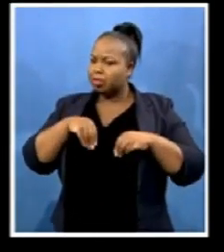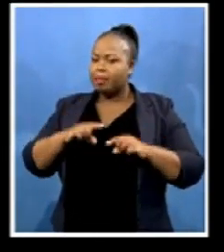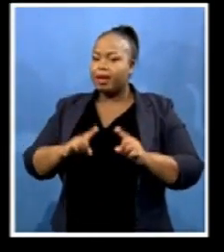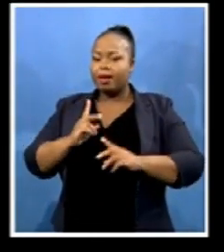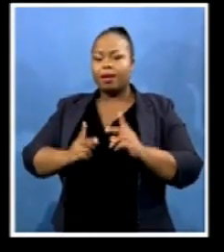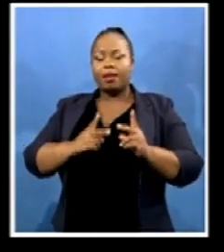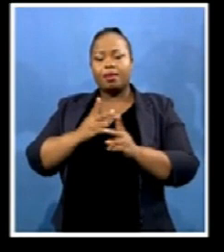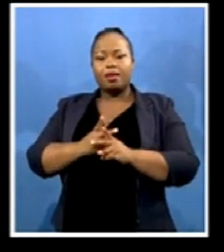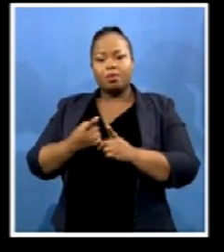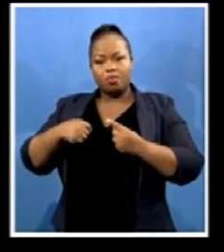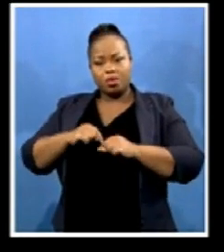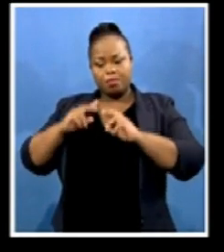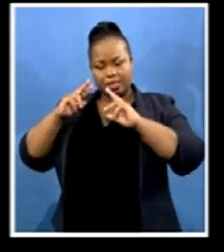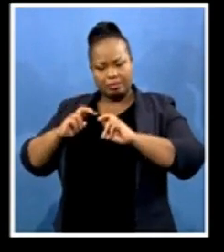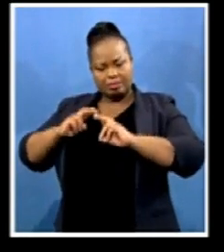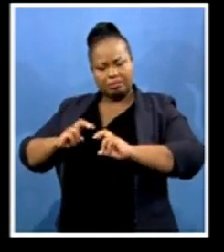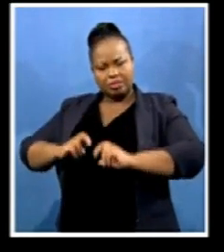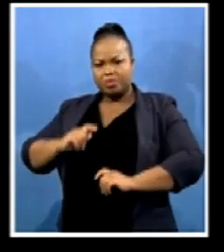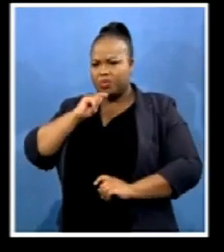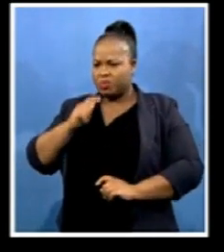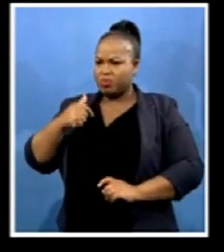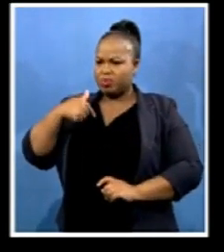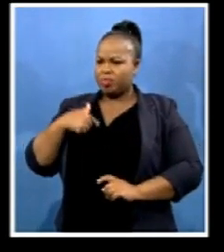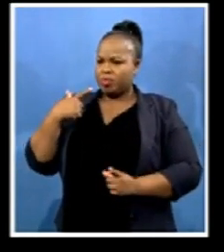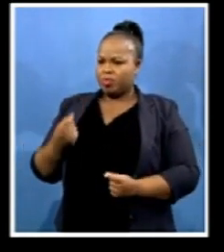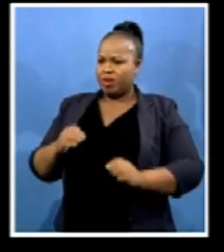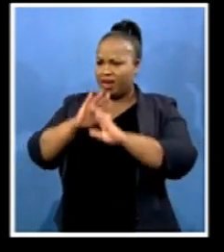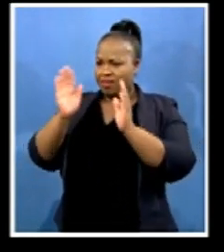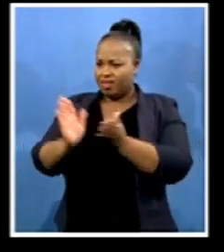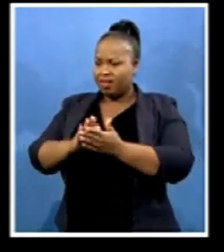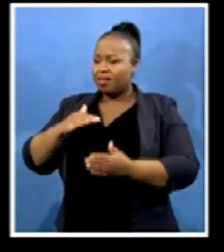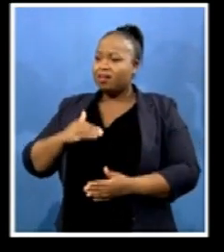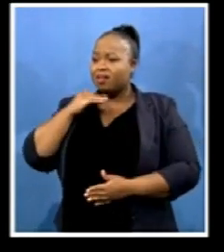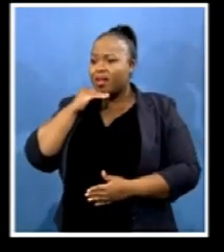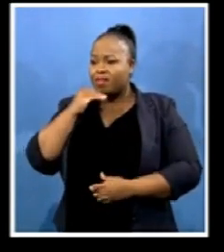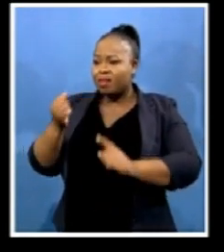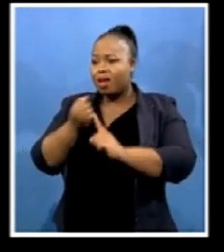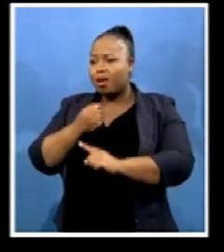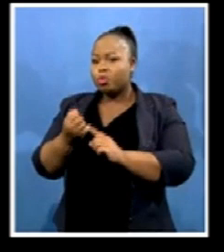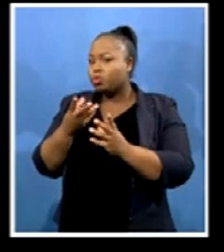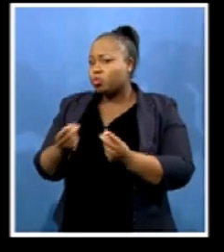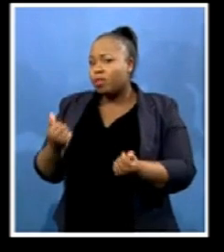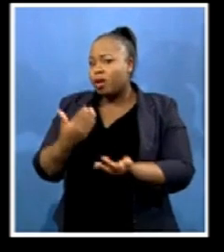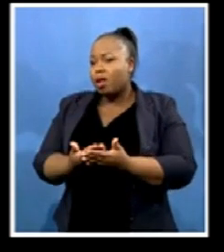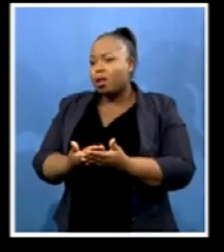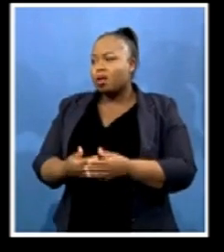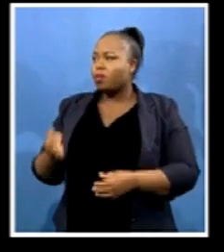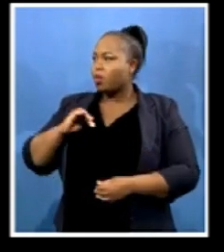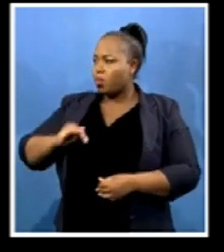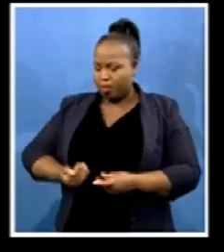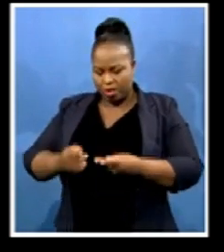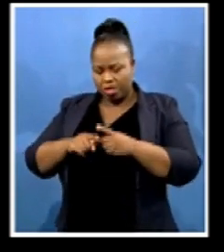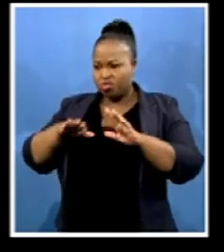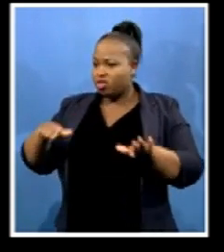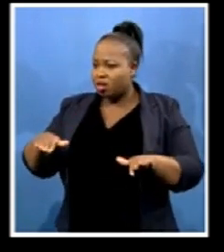doing enough to deal with abuse, the abuse of women and children? Are we doing enough to help